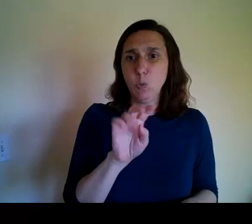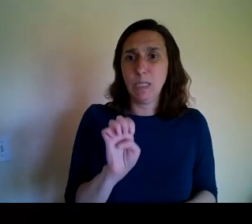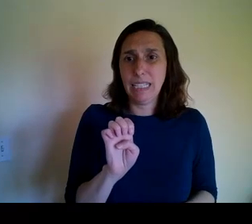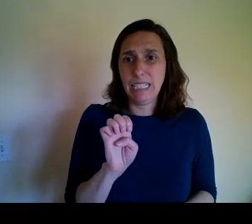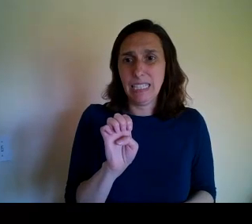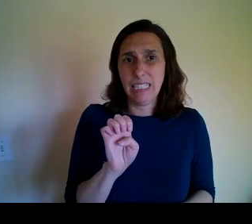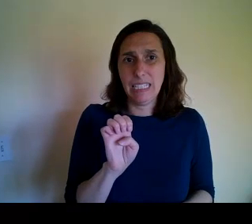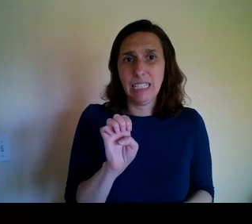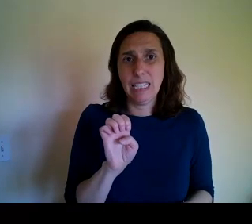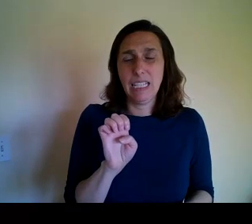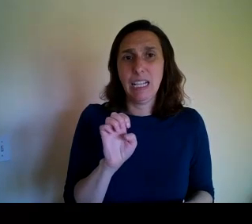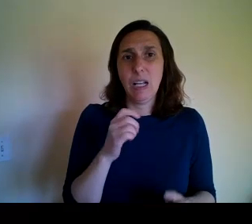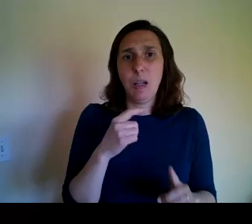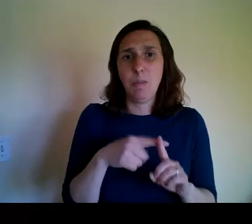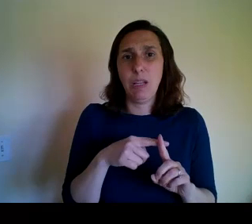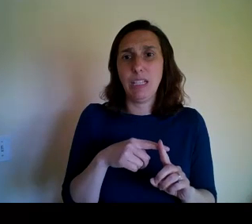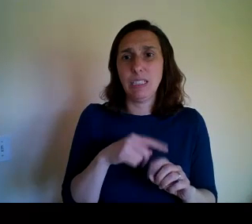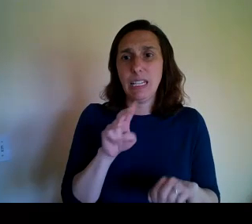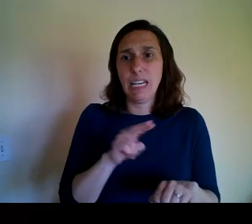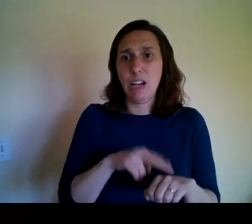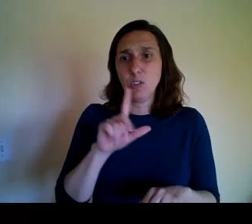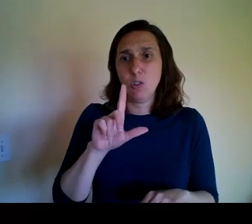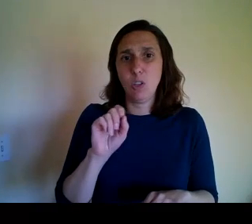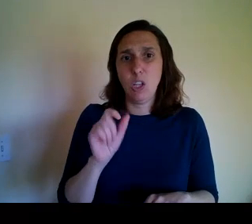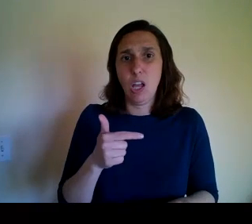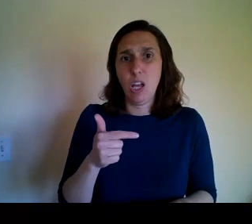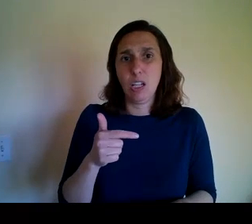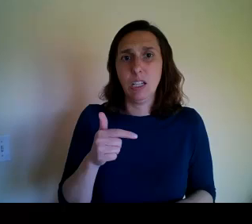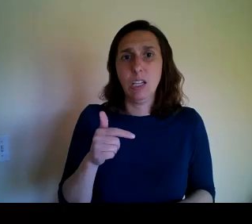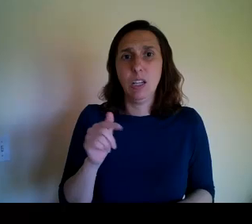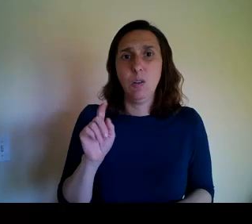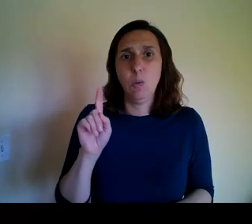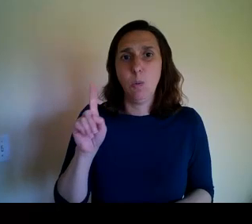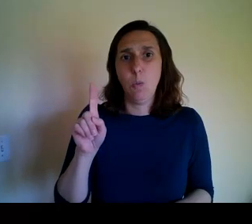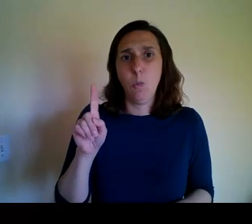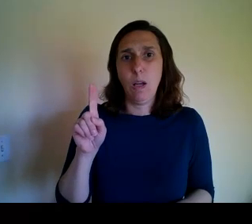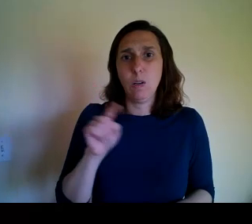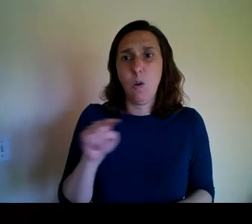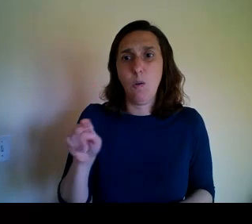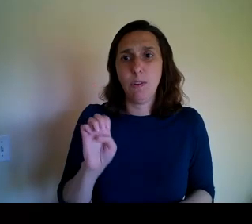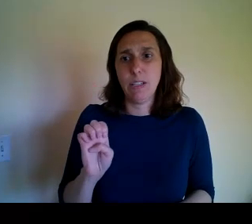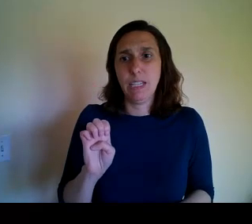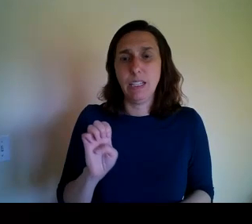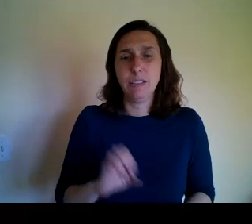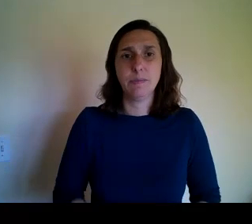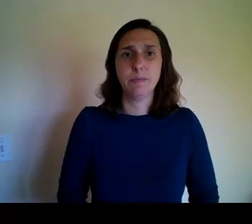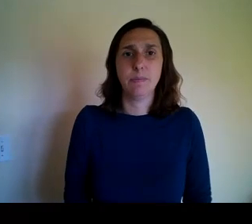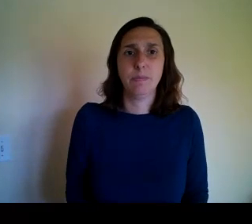plus the natural log of 1 over e.